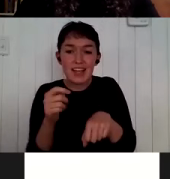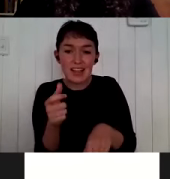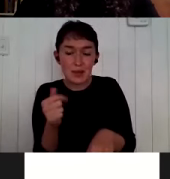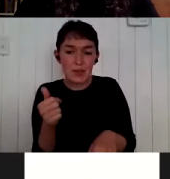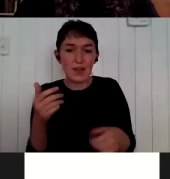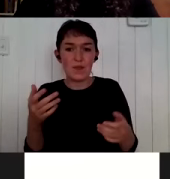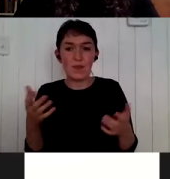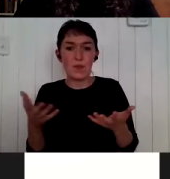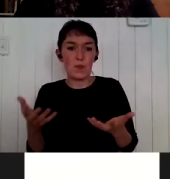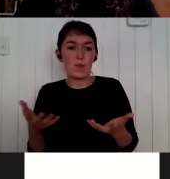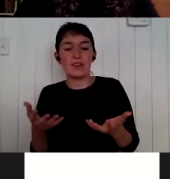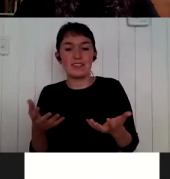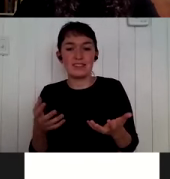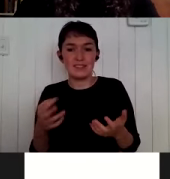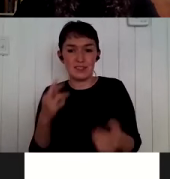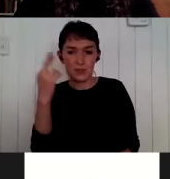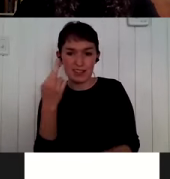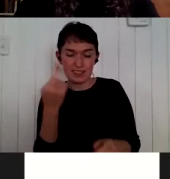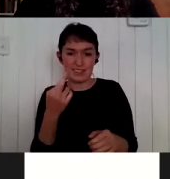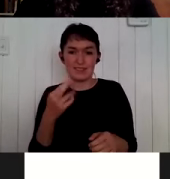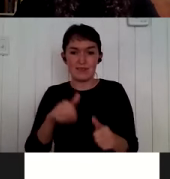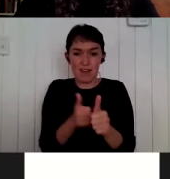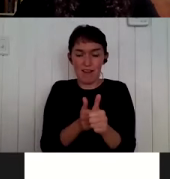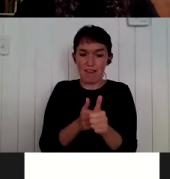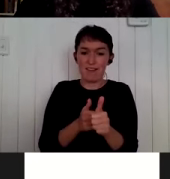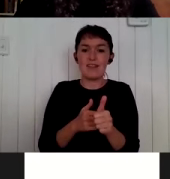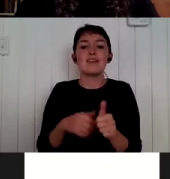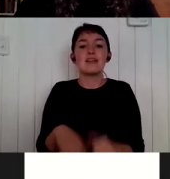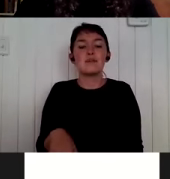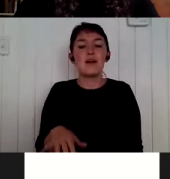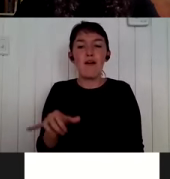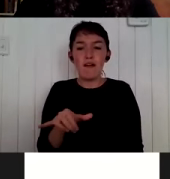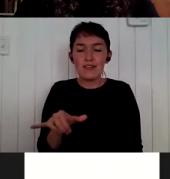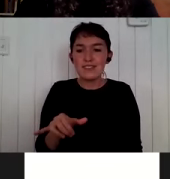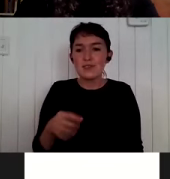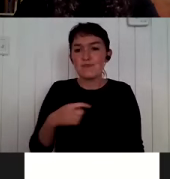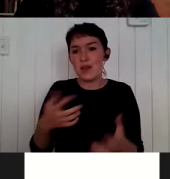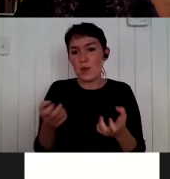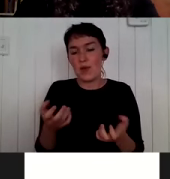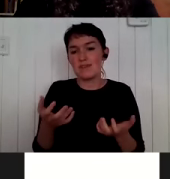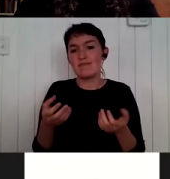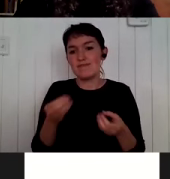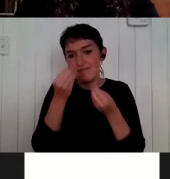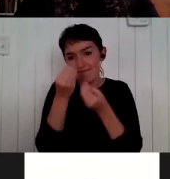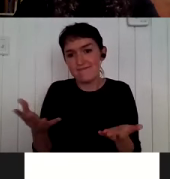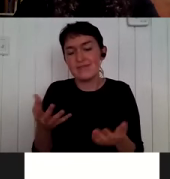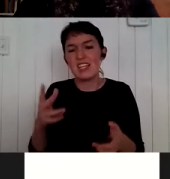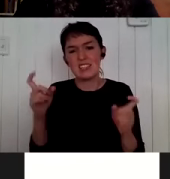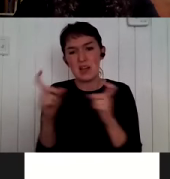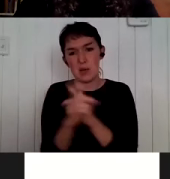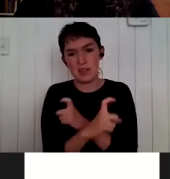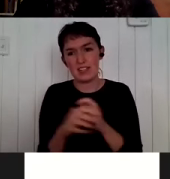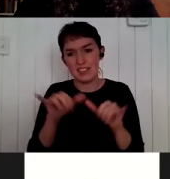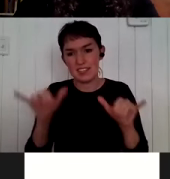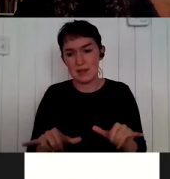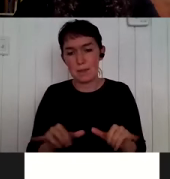to end with reflecting on how complicated and complex a system is. So the